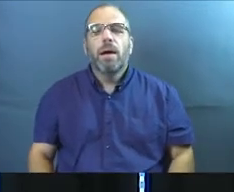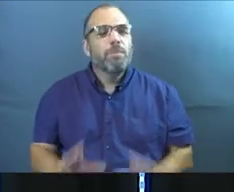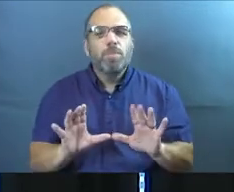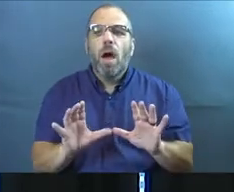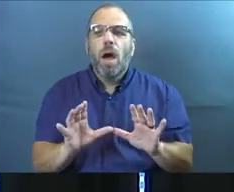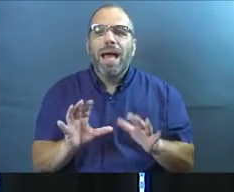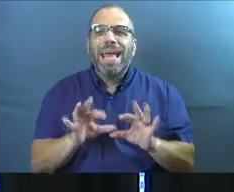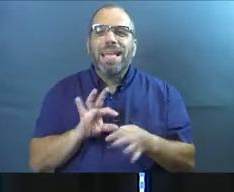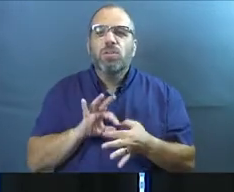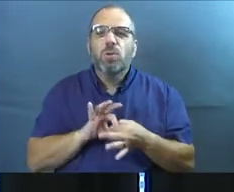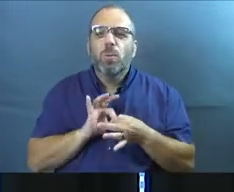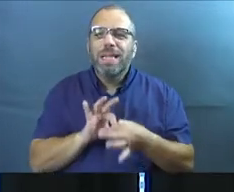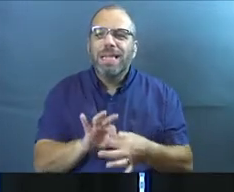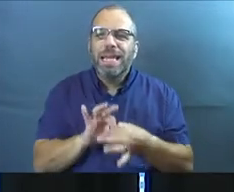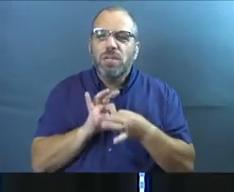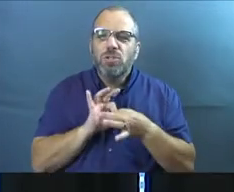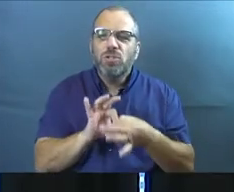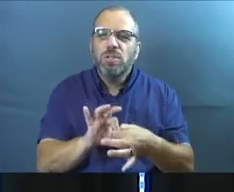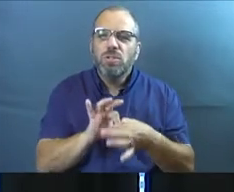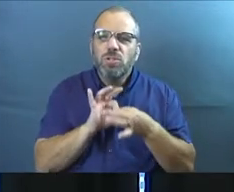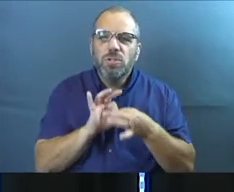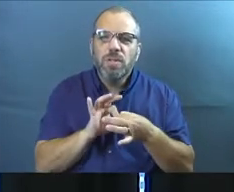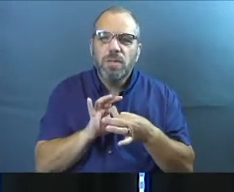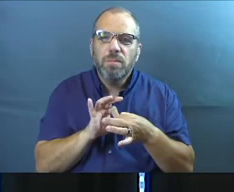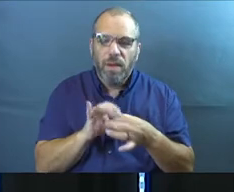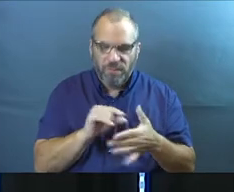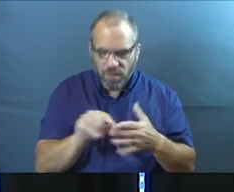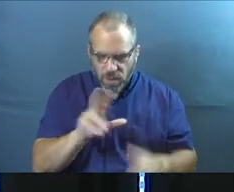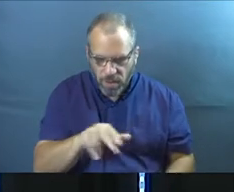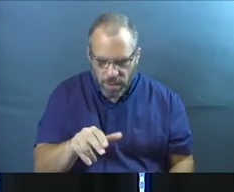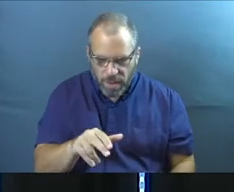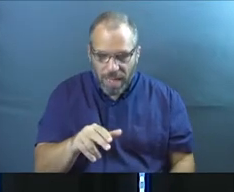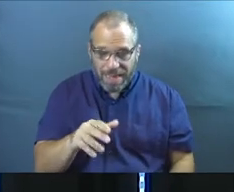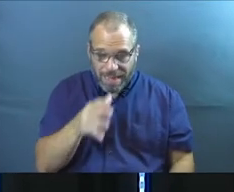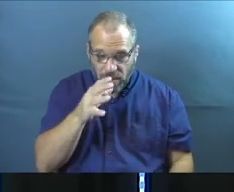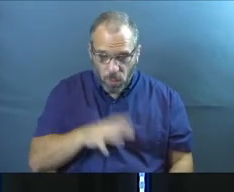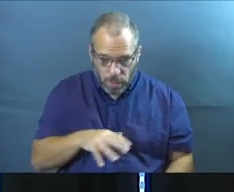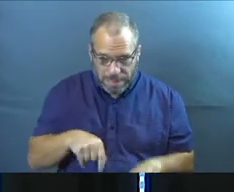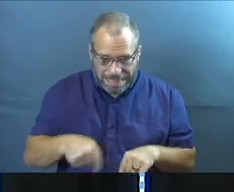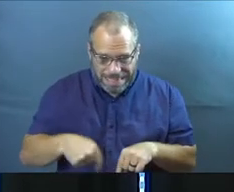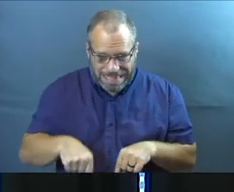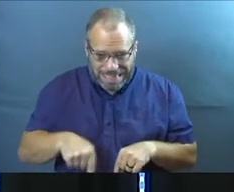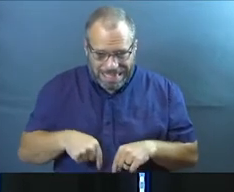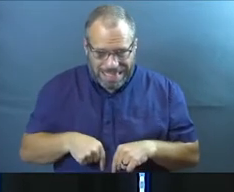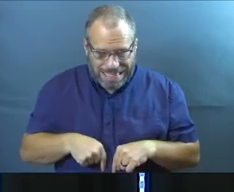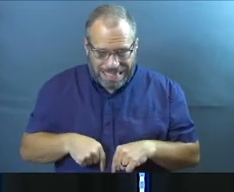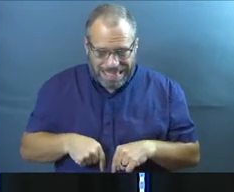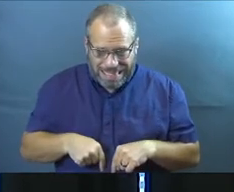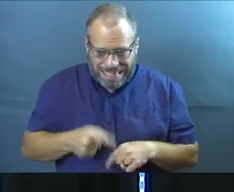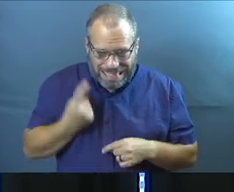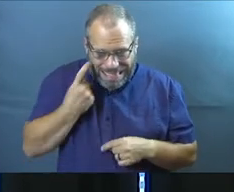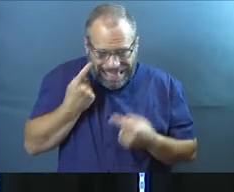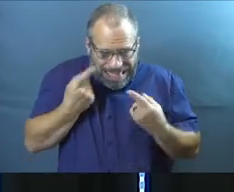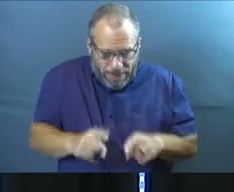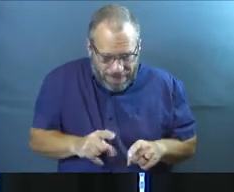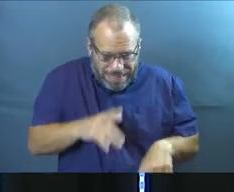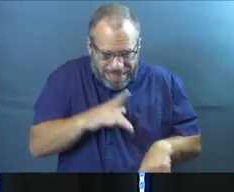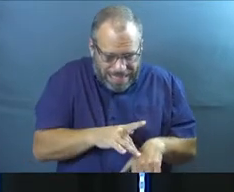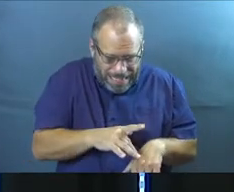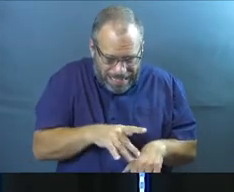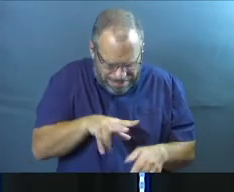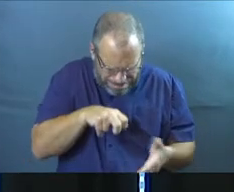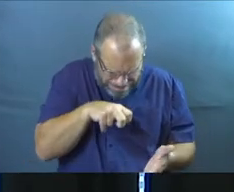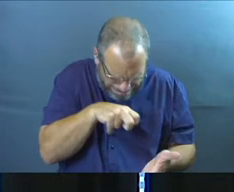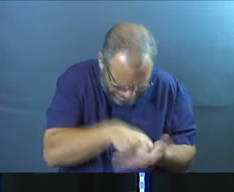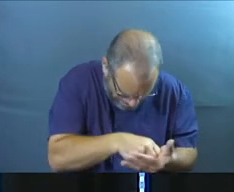It's because the relationship. Verse 33, then the frightened woman, trembling at the realization of what had happened to her, came